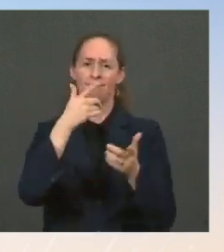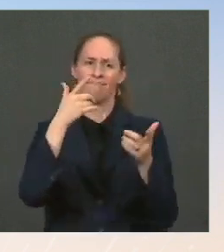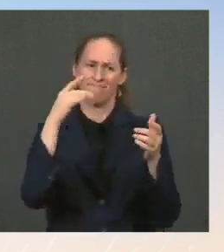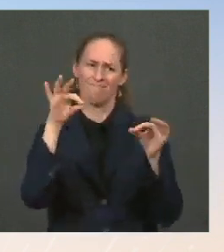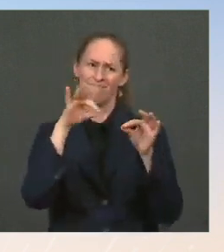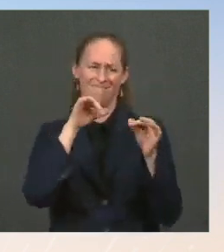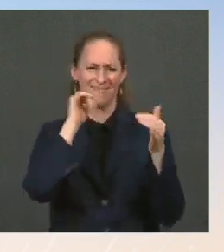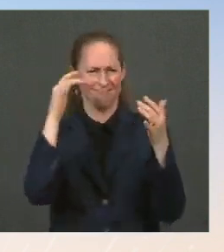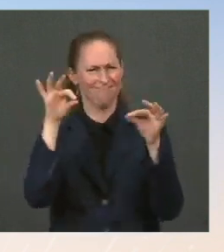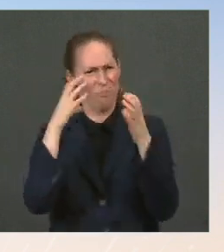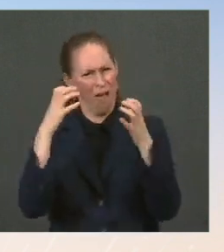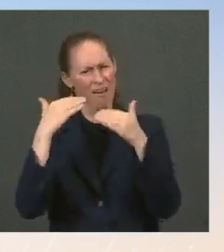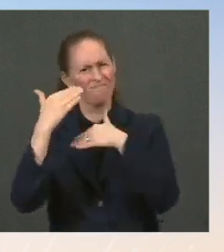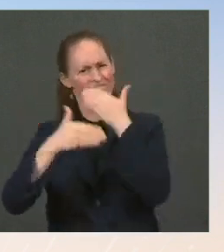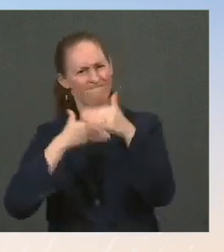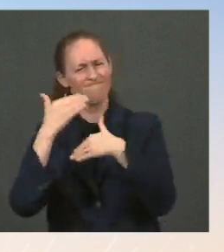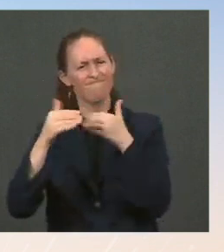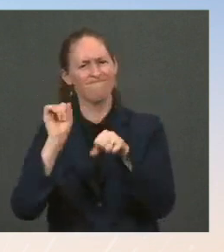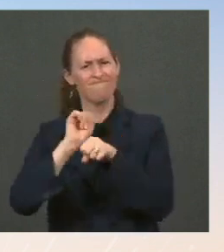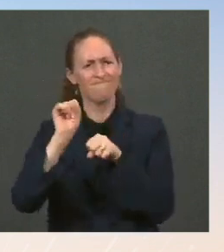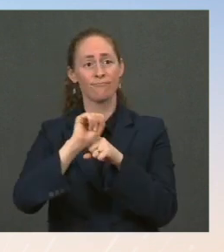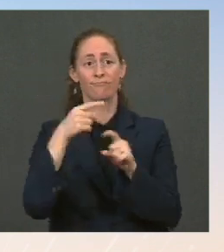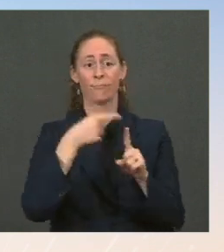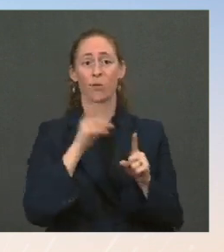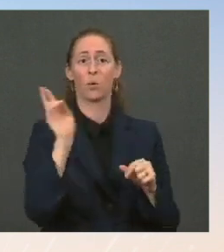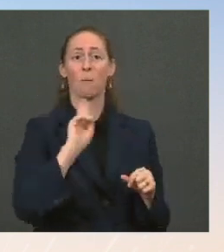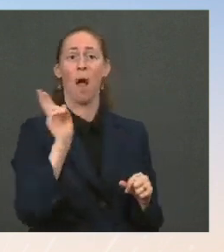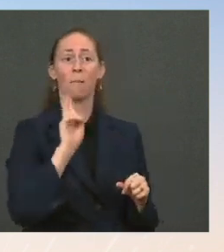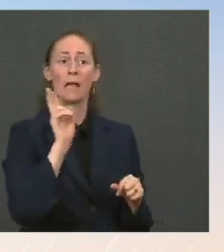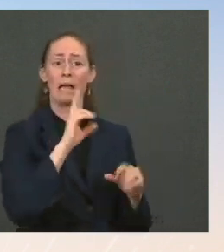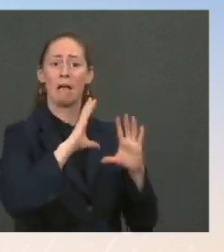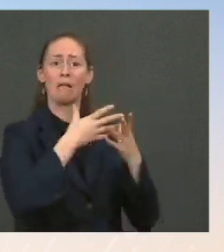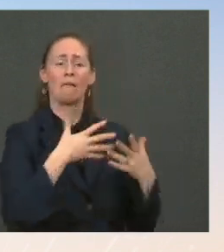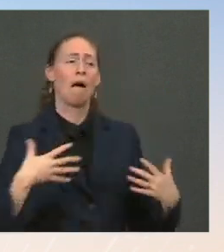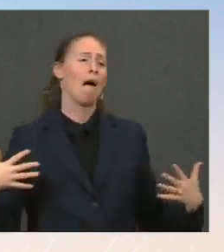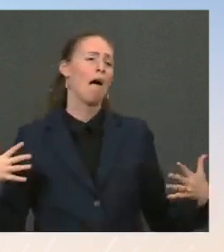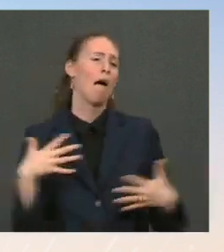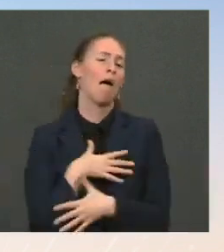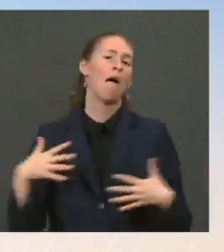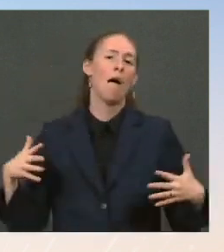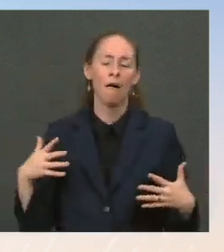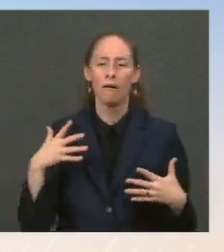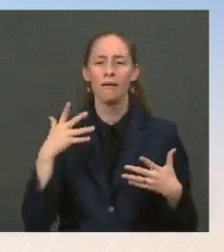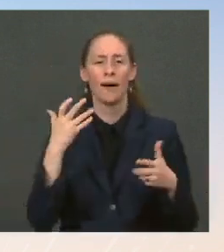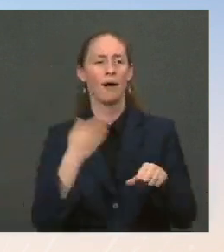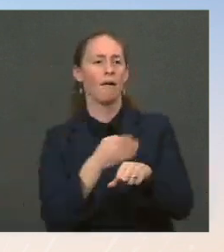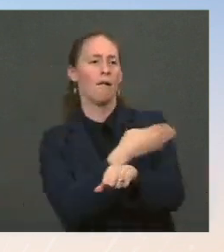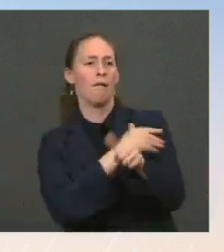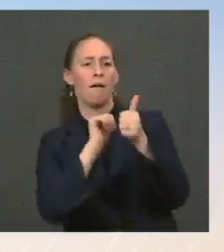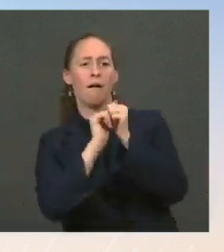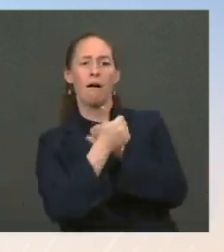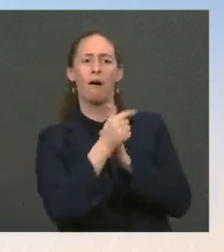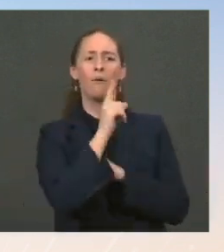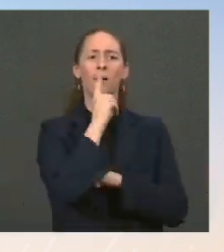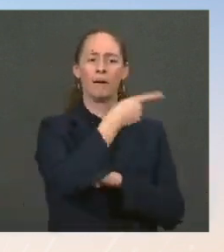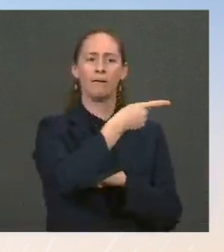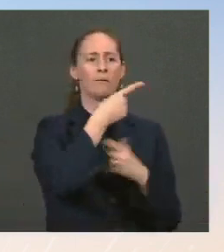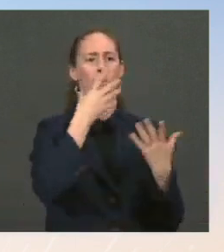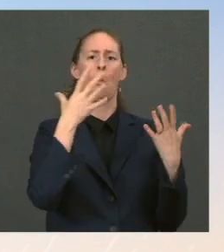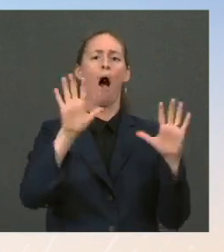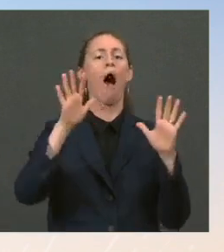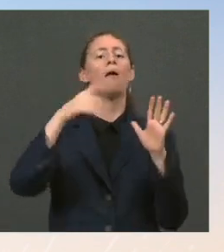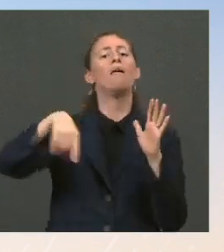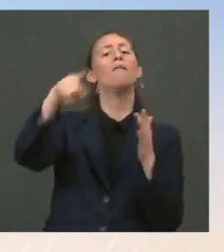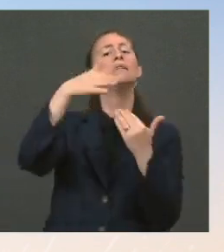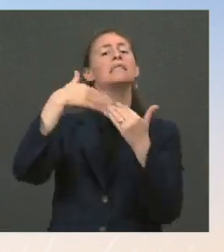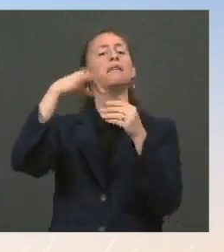that Republicans are so afraid of making reforms that would make it easier for people to vote that they have blocked